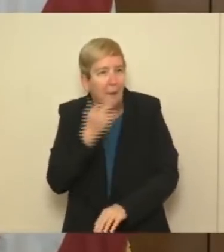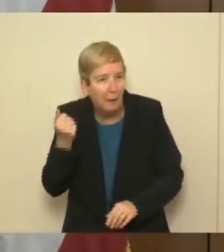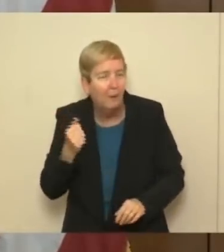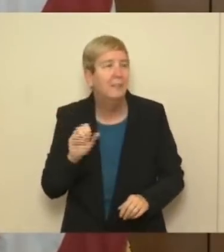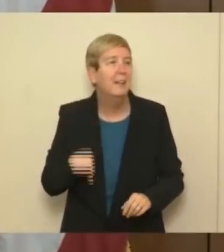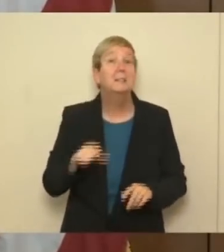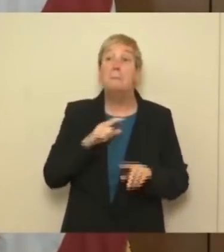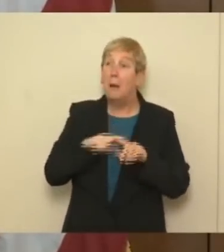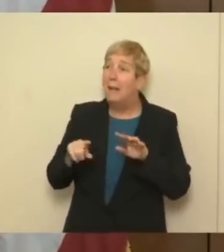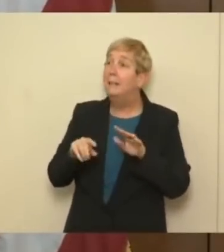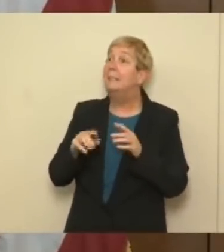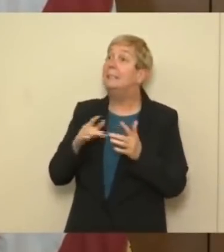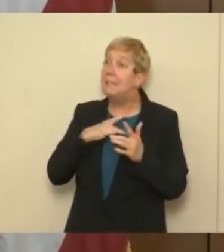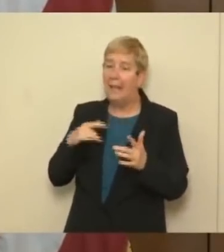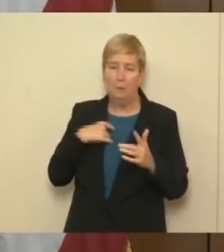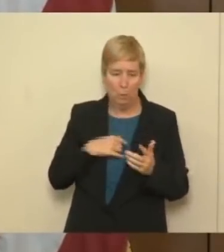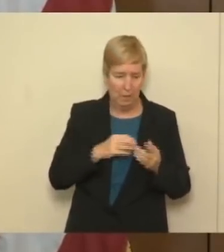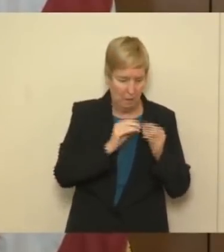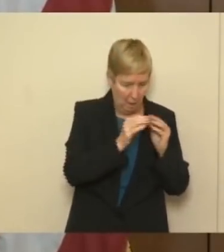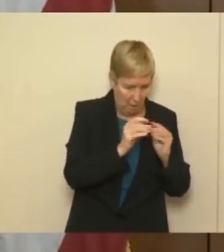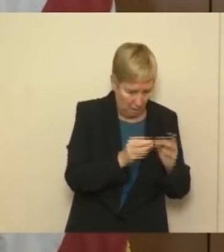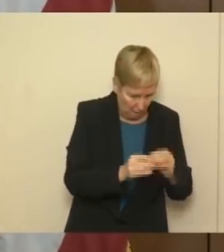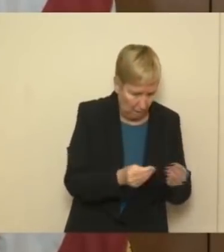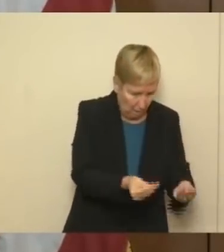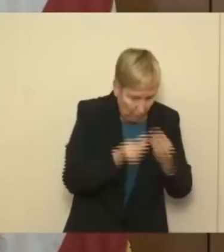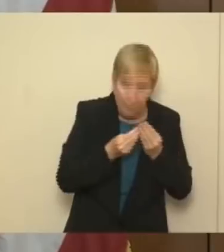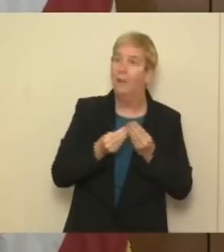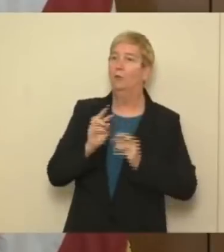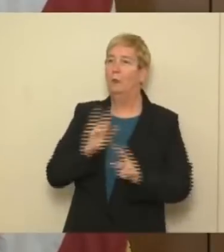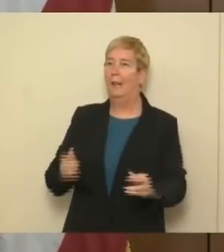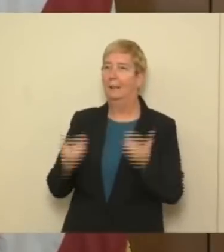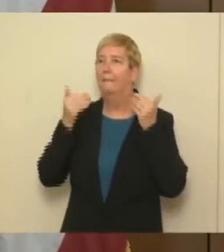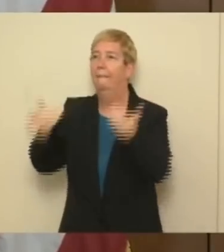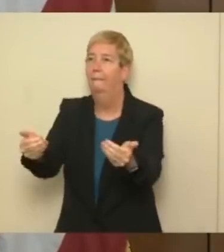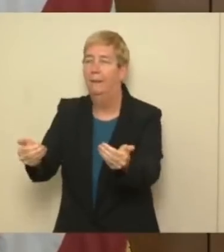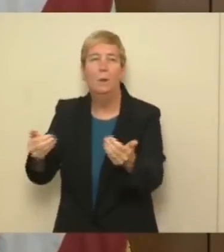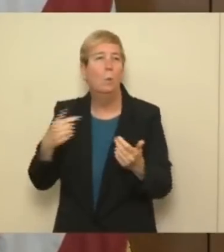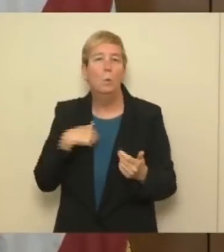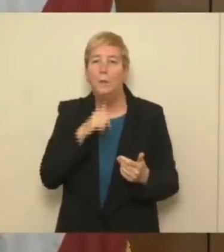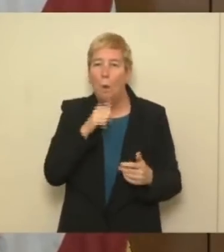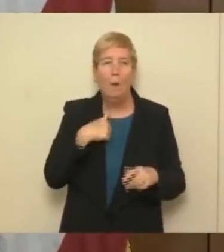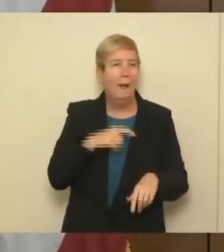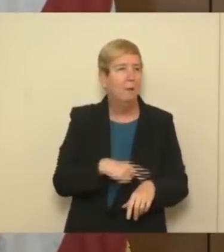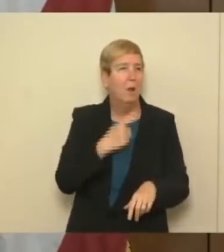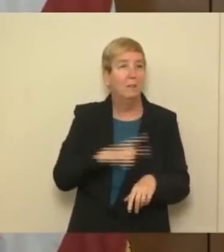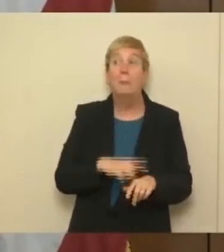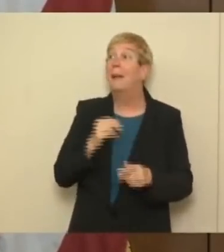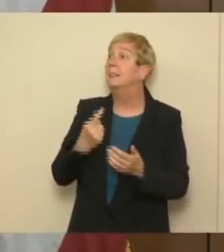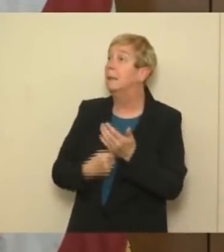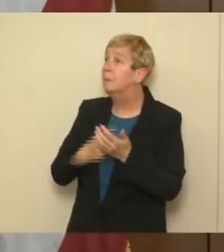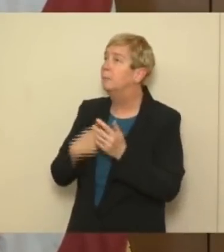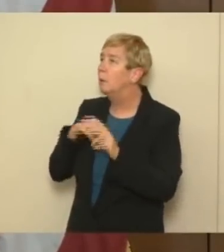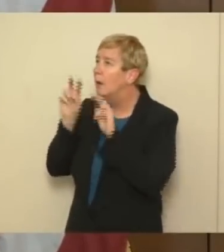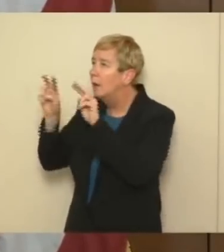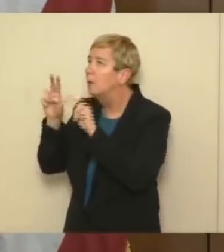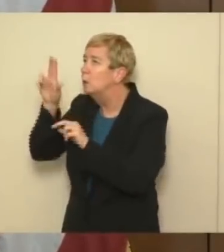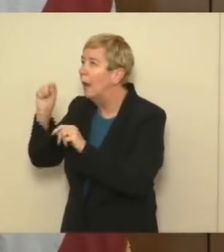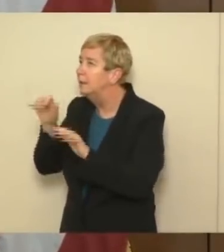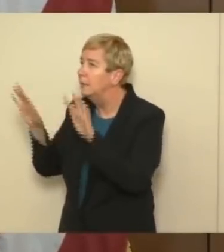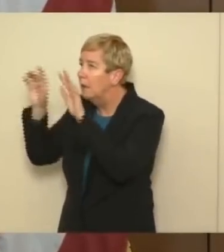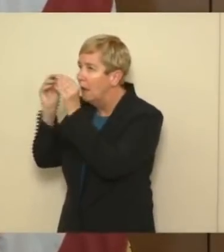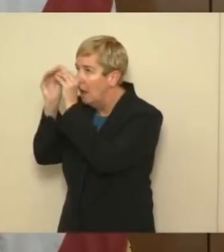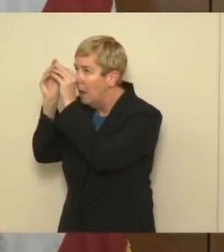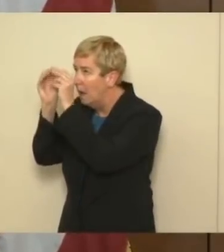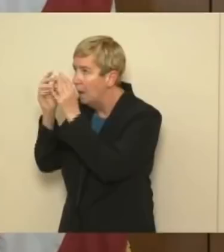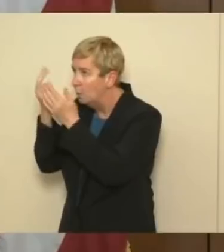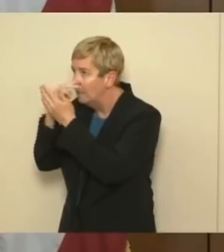that we get is right before we come in this room. The issues that we know, we're looking nationally right before we come in this room, and then we check it